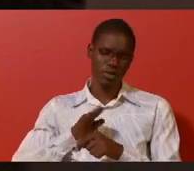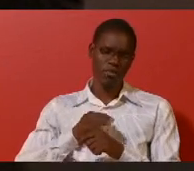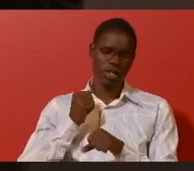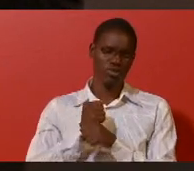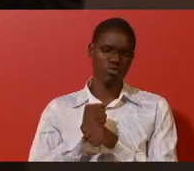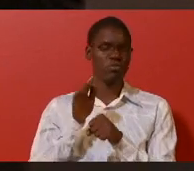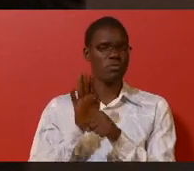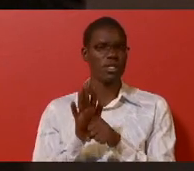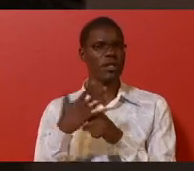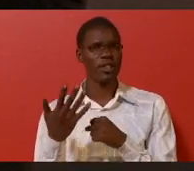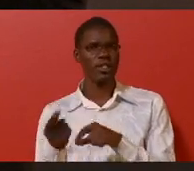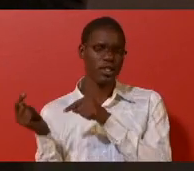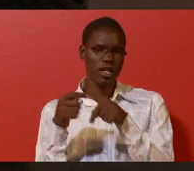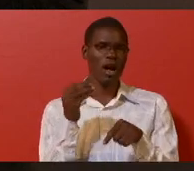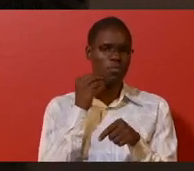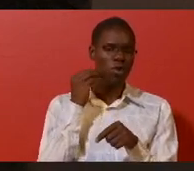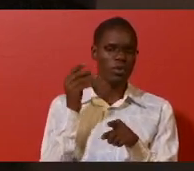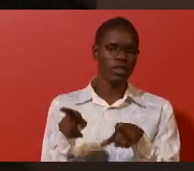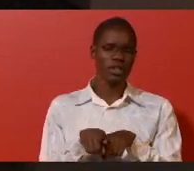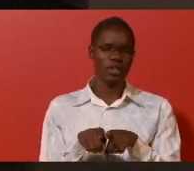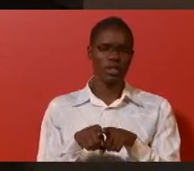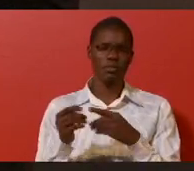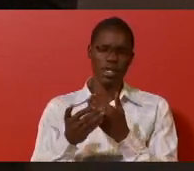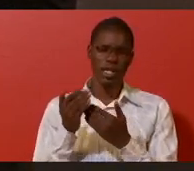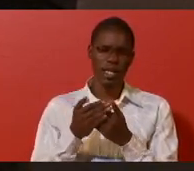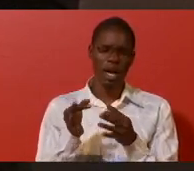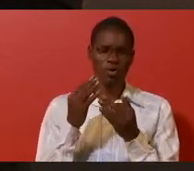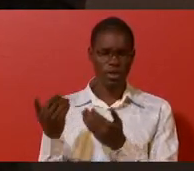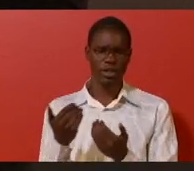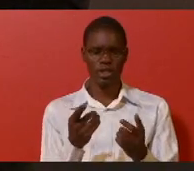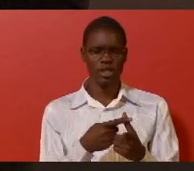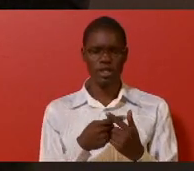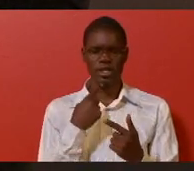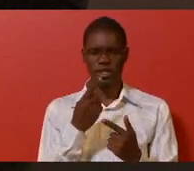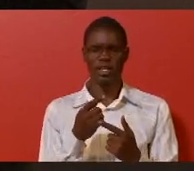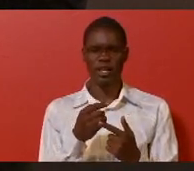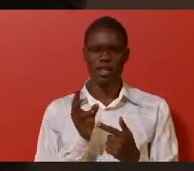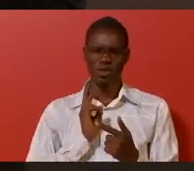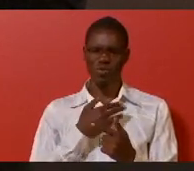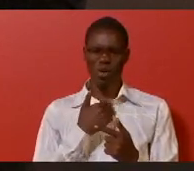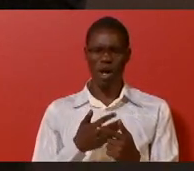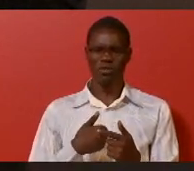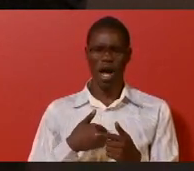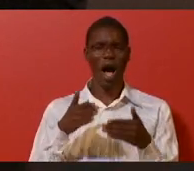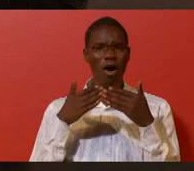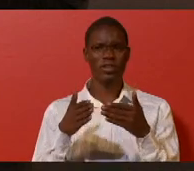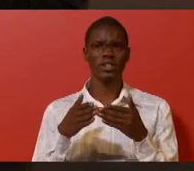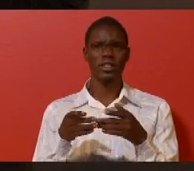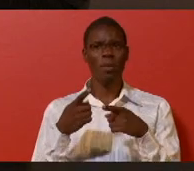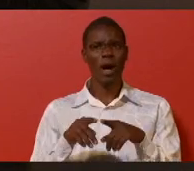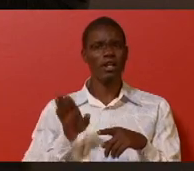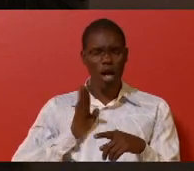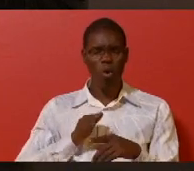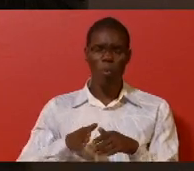go out and work, they come home and take care of the children, and take care of the house, and then the man wants to have sex, because you're fresh, but she's